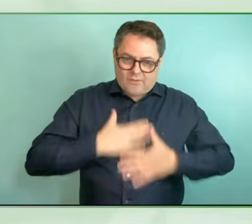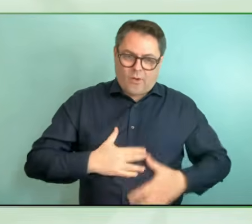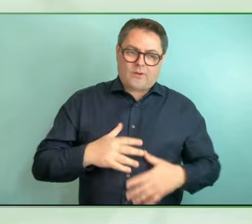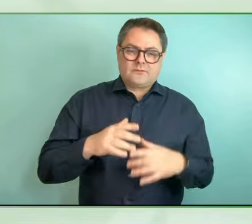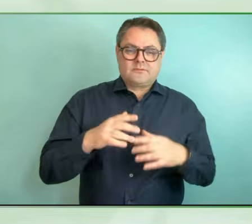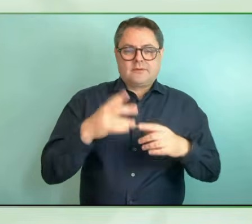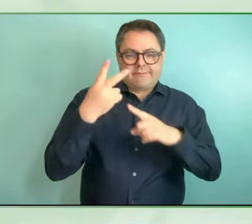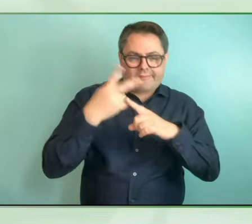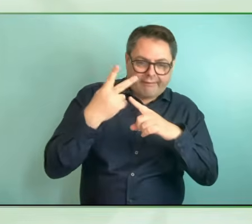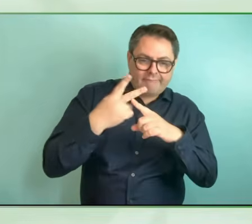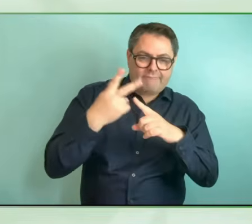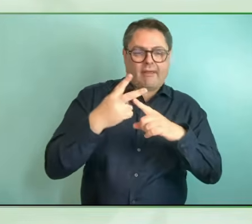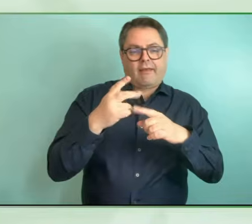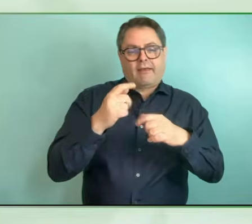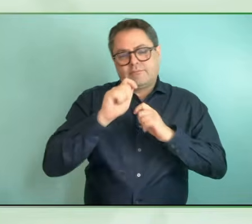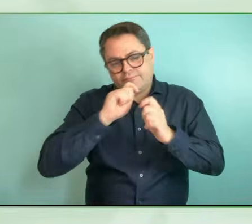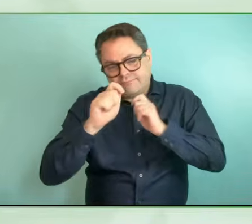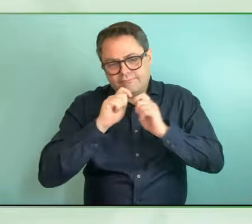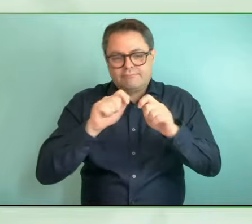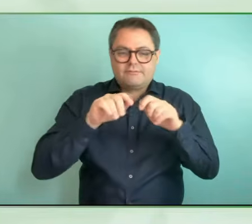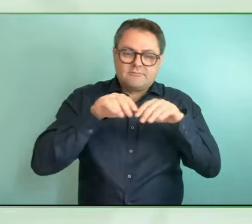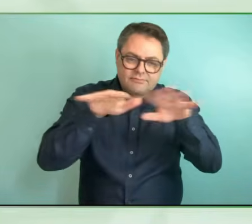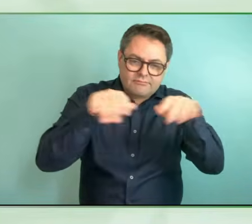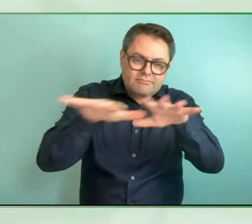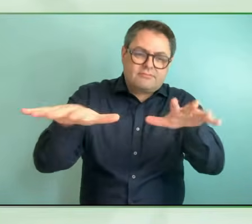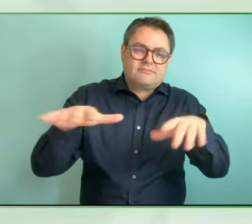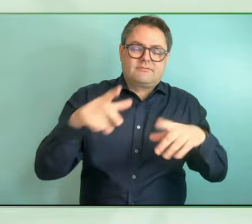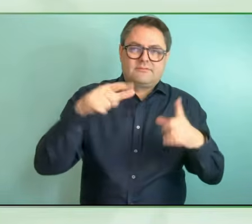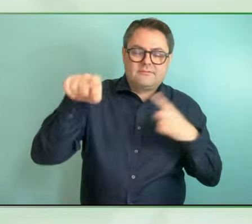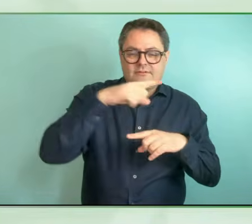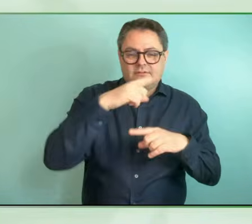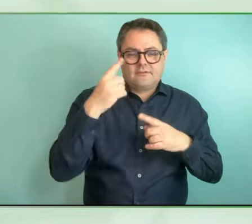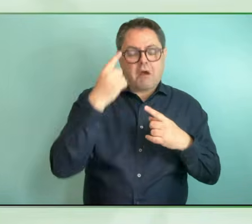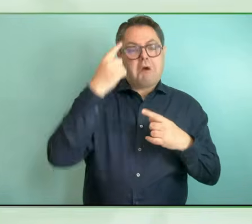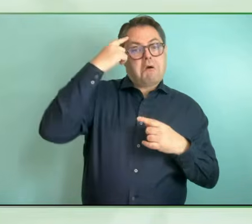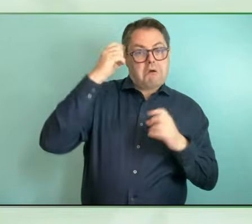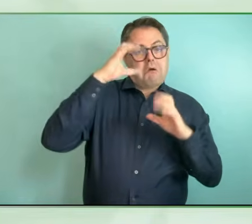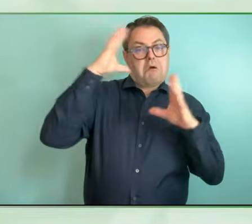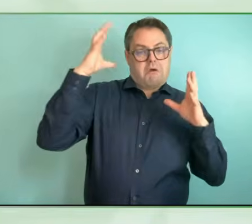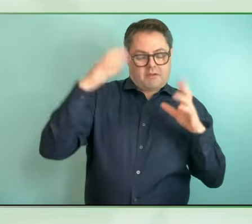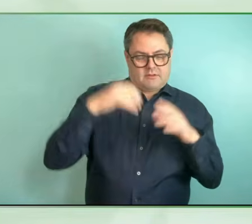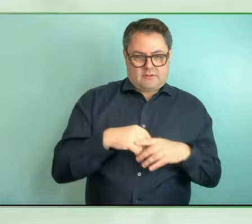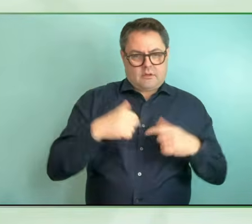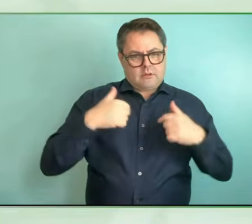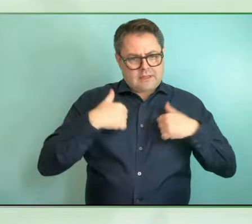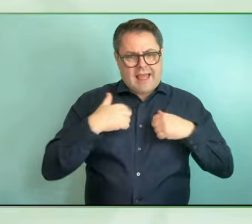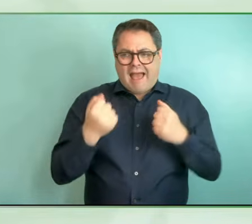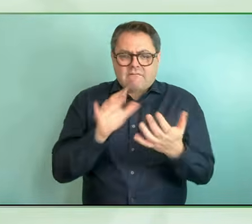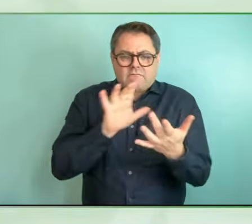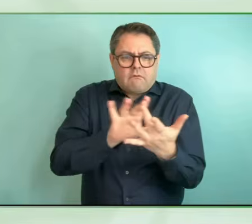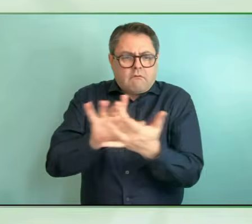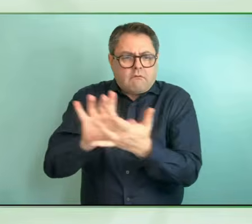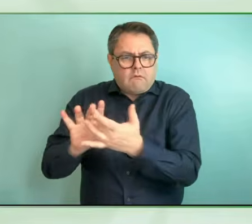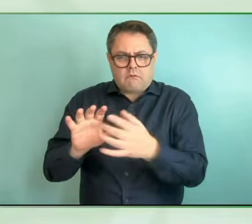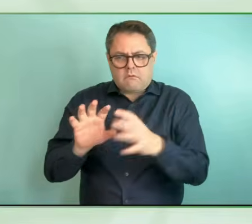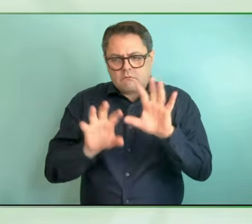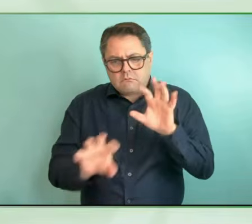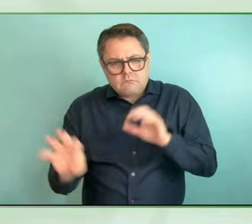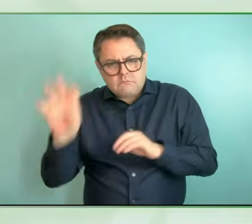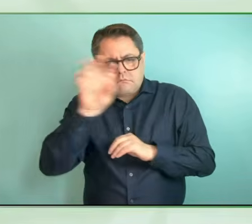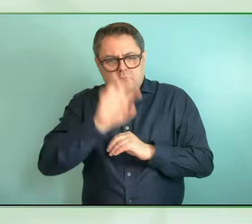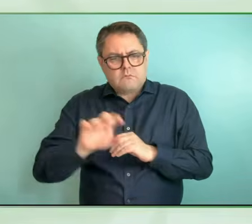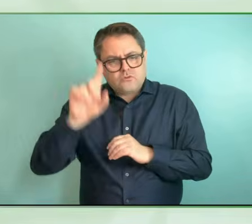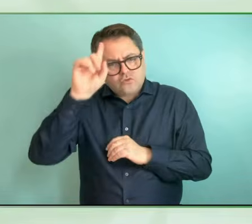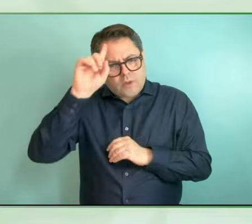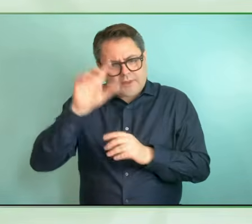and start people talking about it. We're using the connections that we have to municipalities to speak about it as